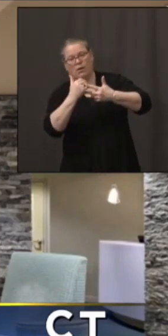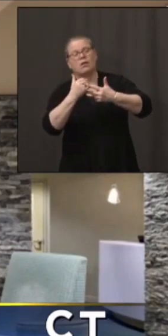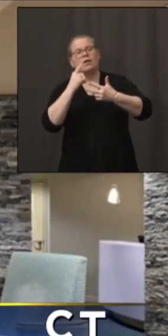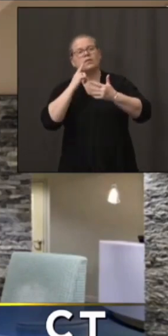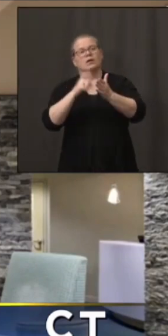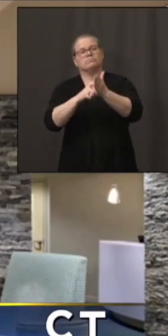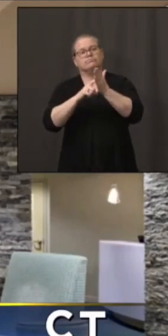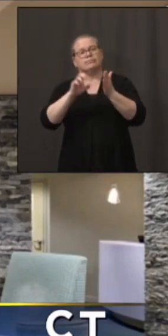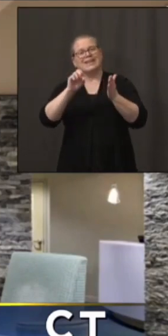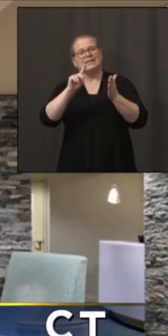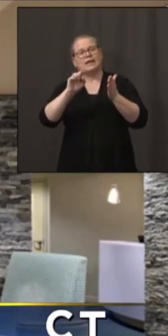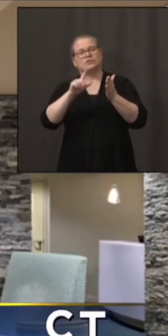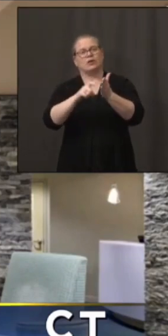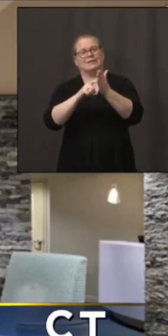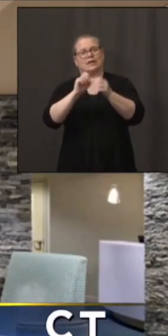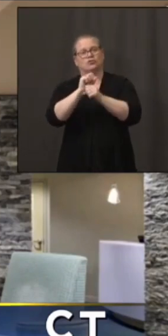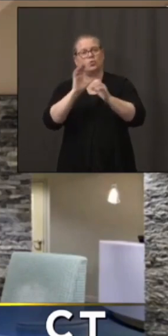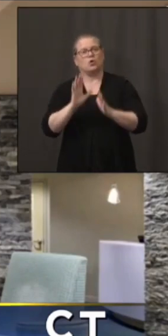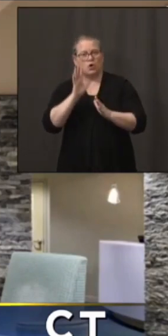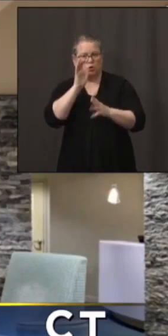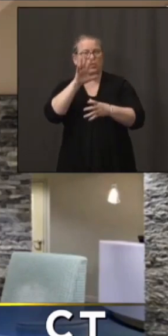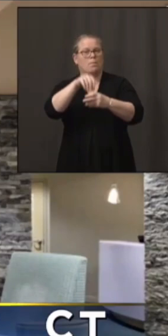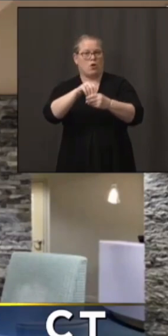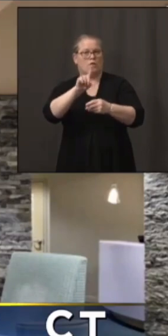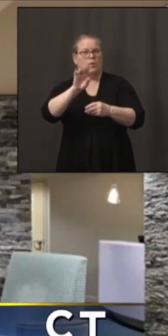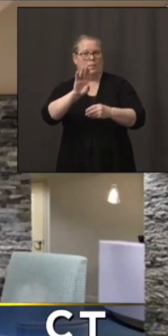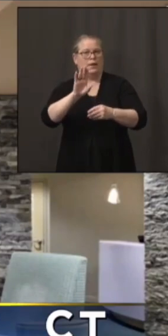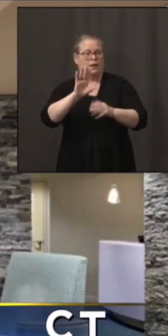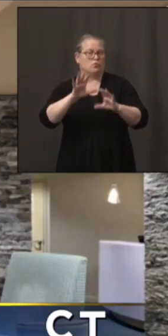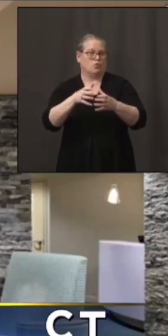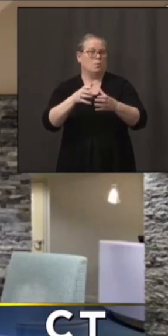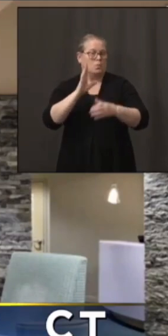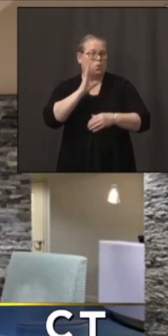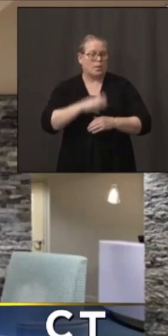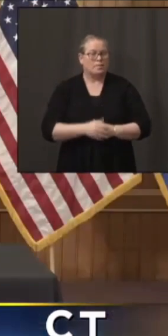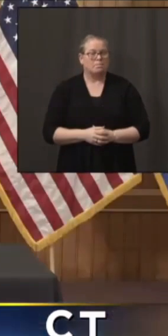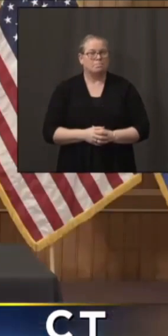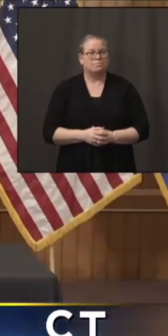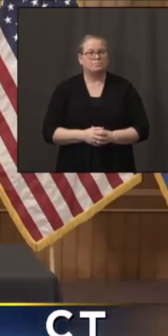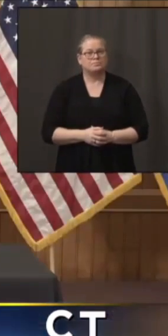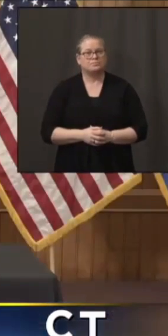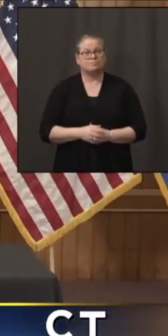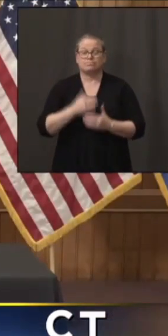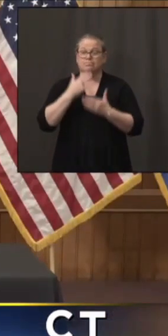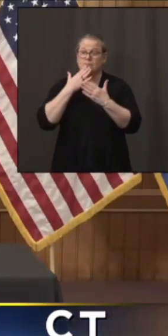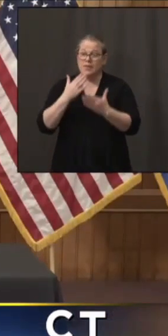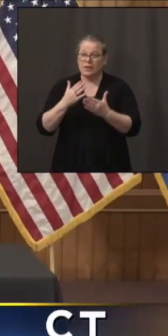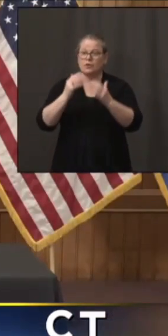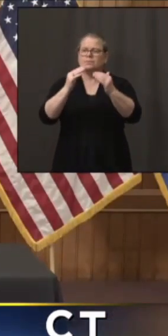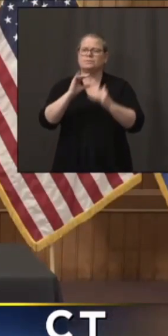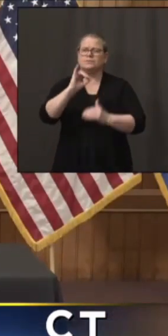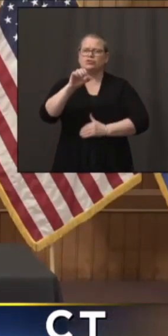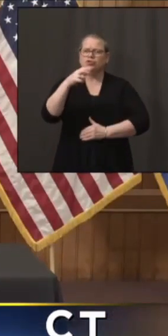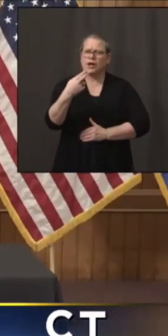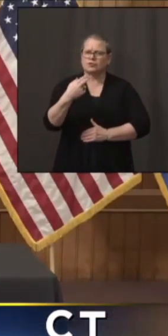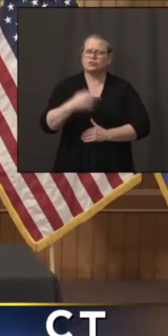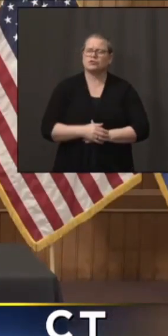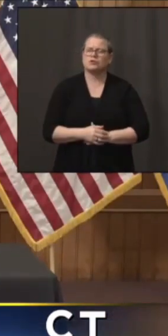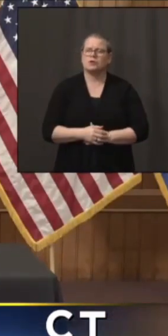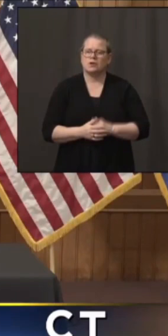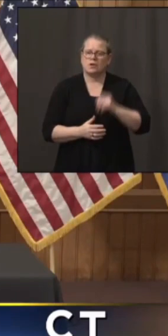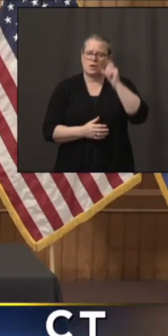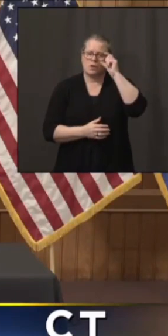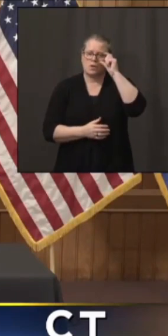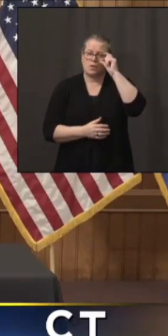that are qualifying for phase 1B. Thanks. Josh, demographically, are